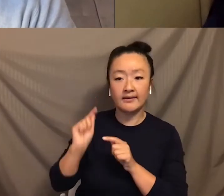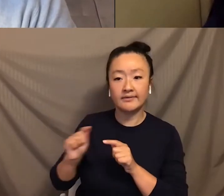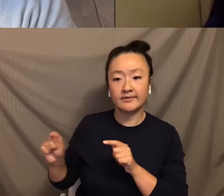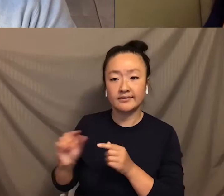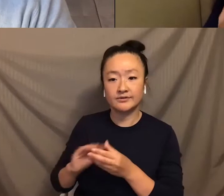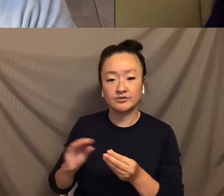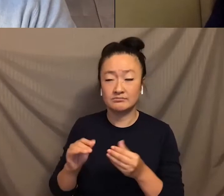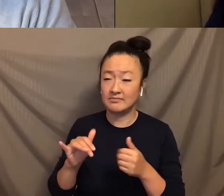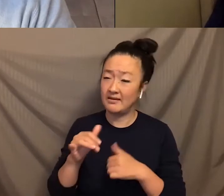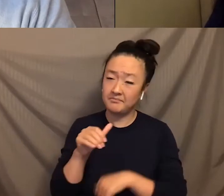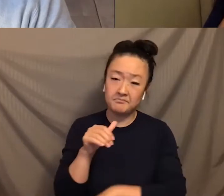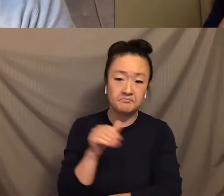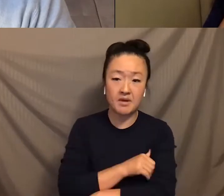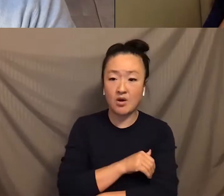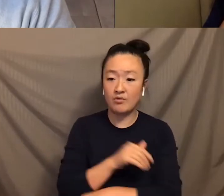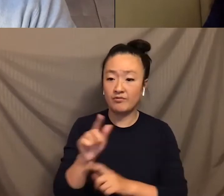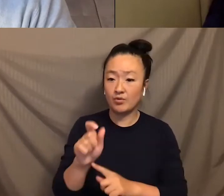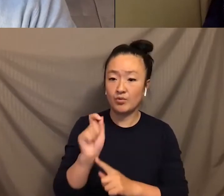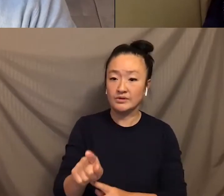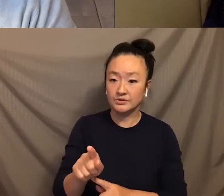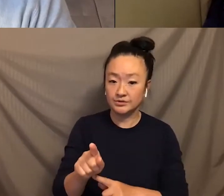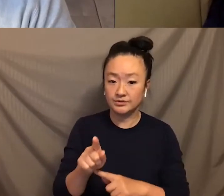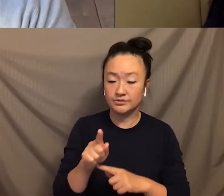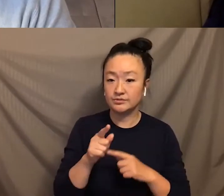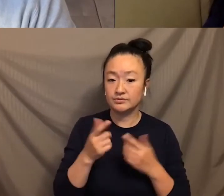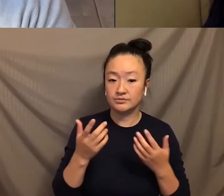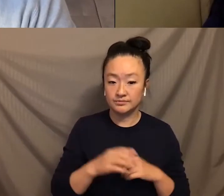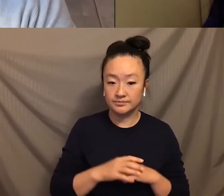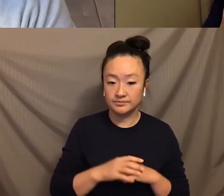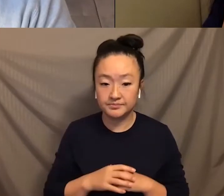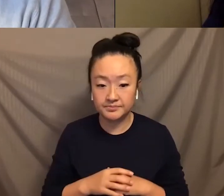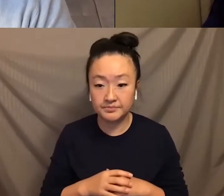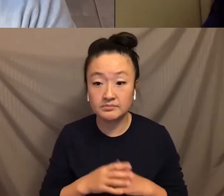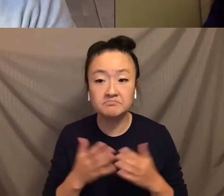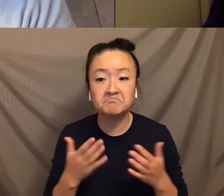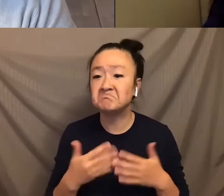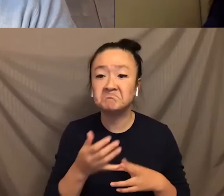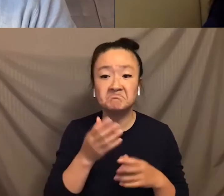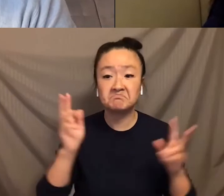powerful question to ask, whether the subject is food or,